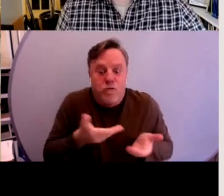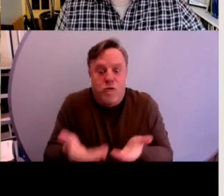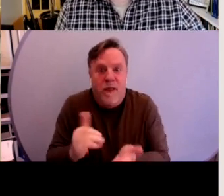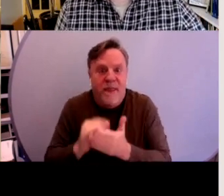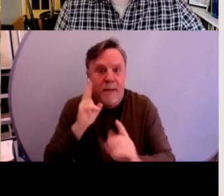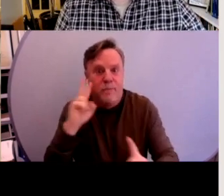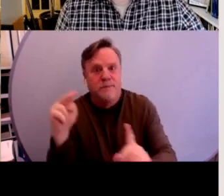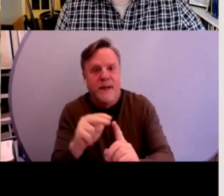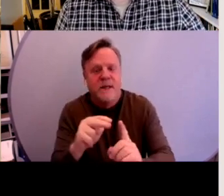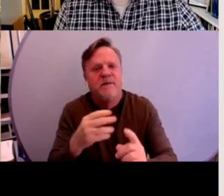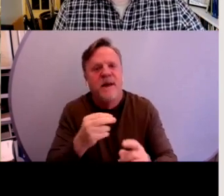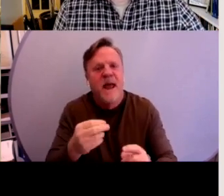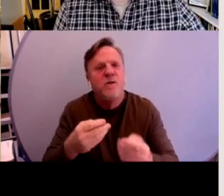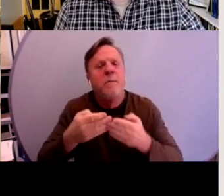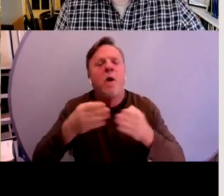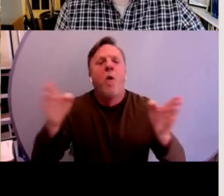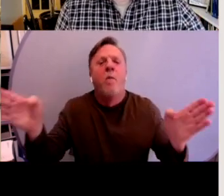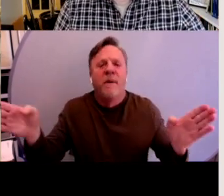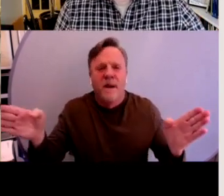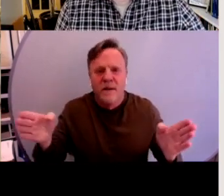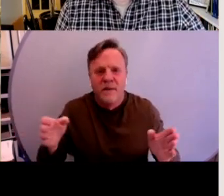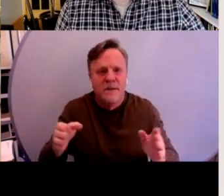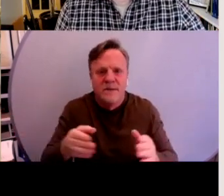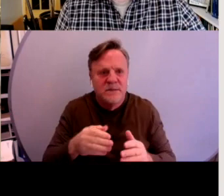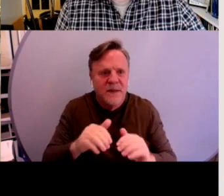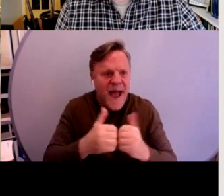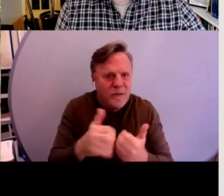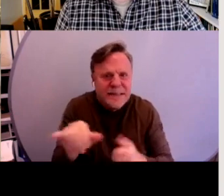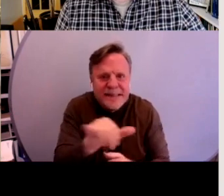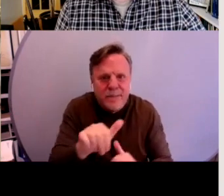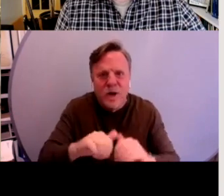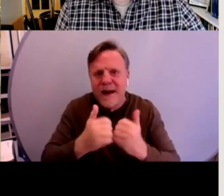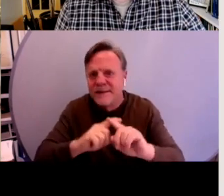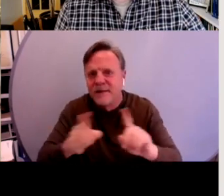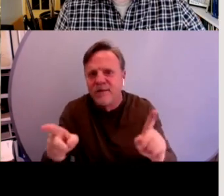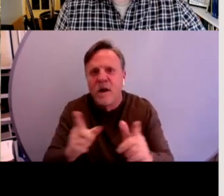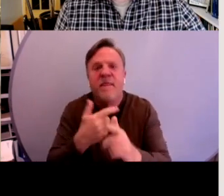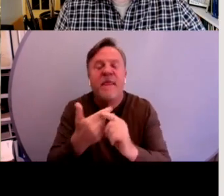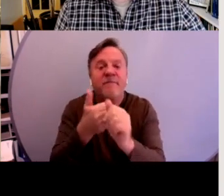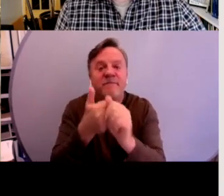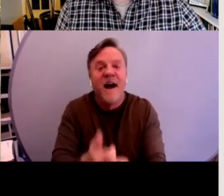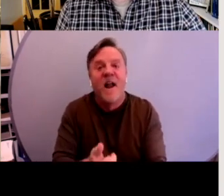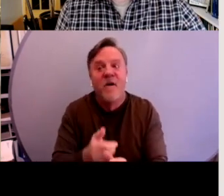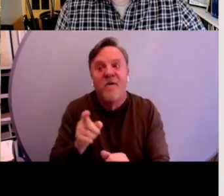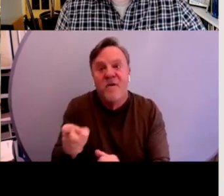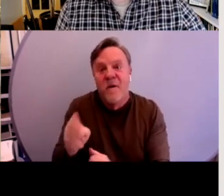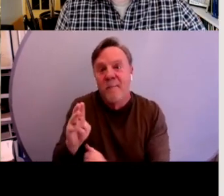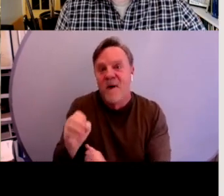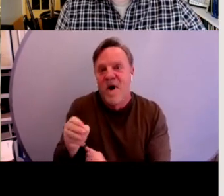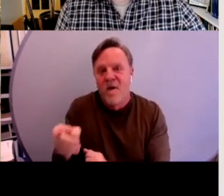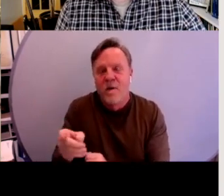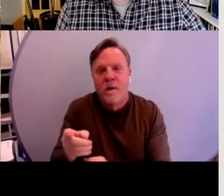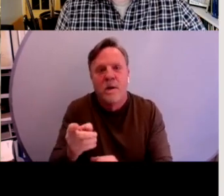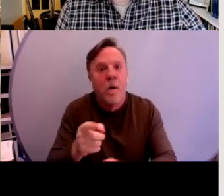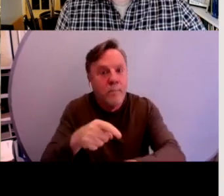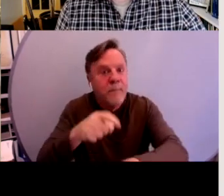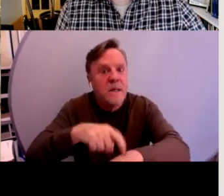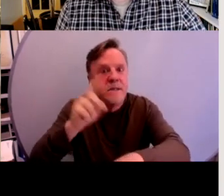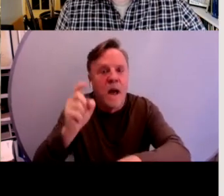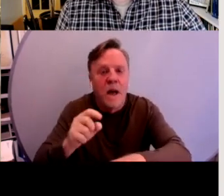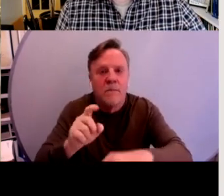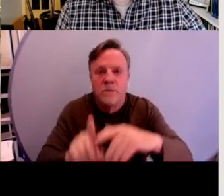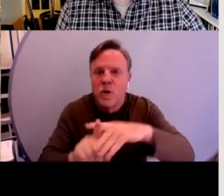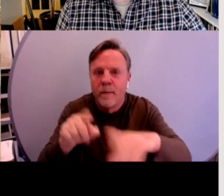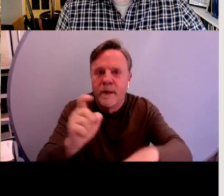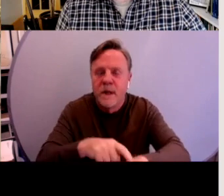open to what is this? How is it similar? How is it different? And then following Mo's lead. Be on time. That's like, it